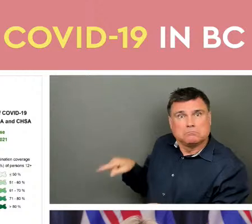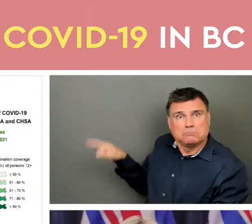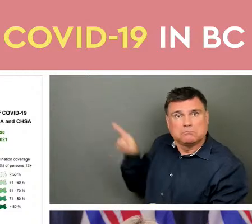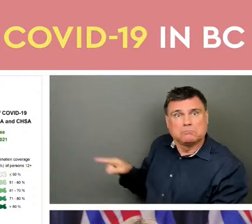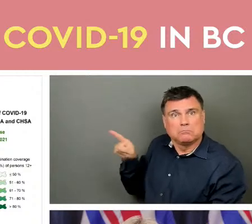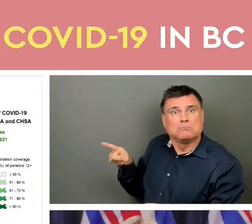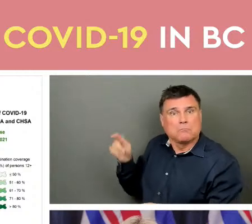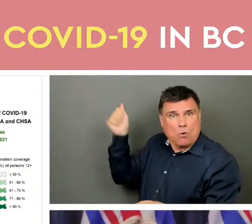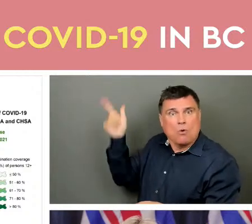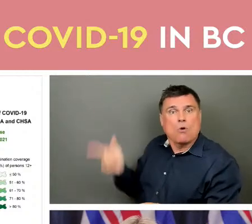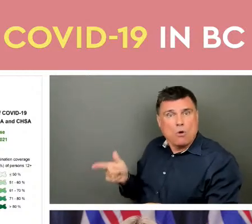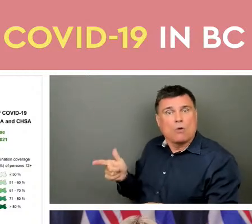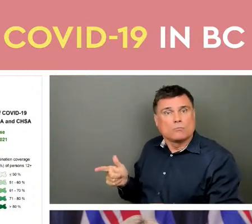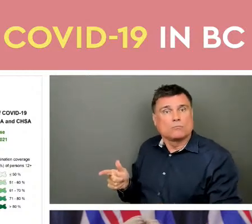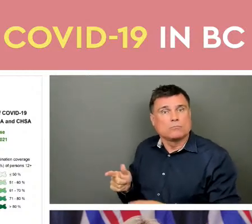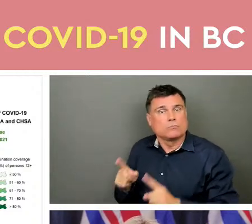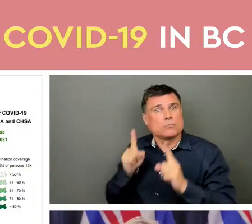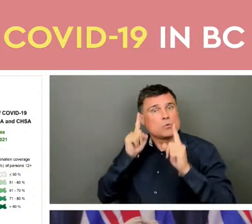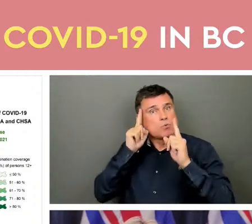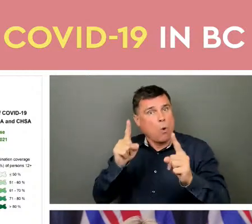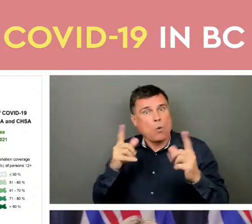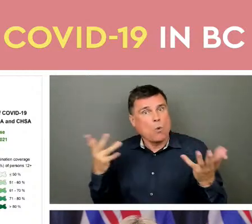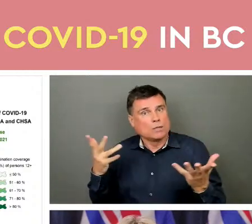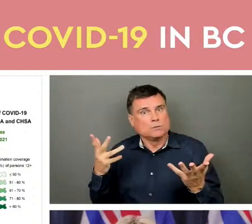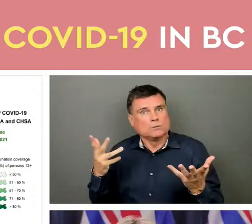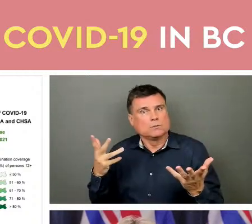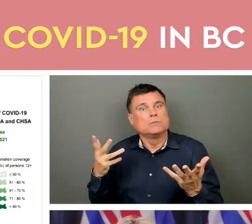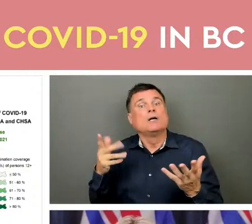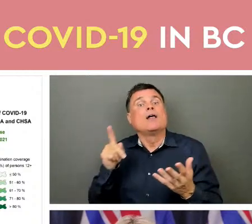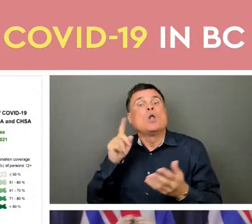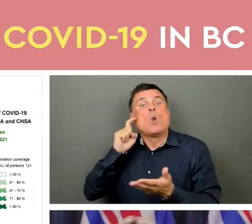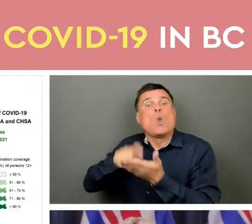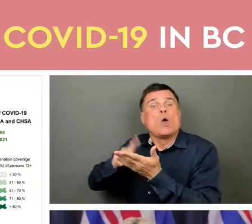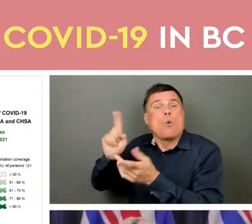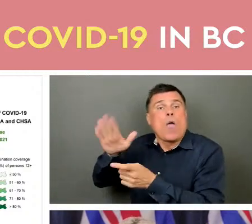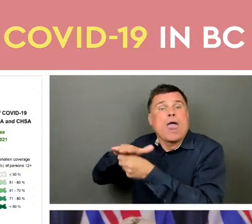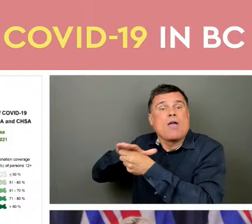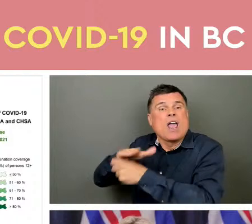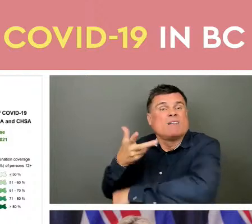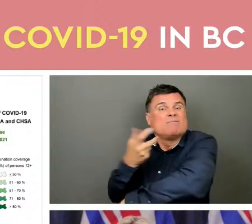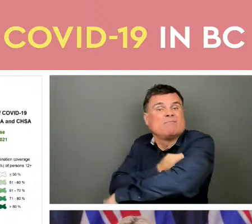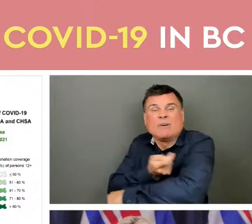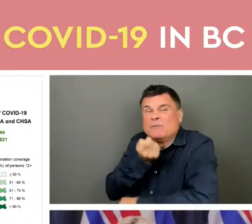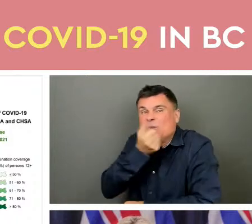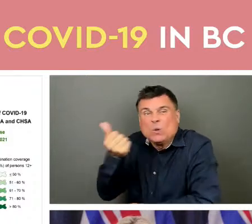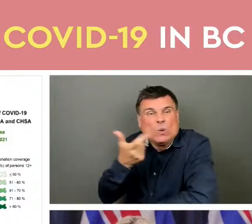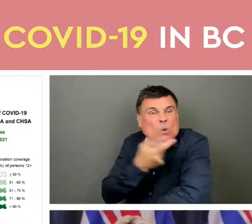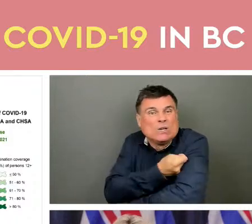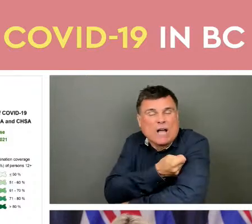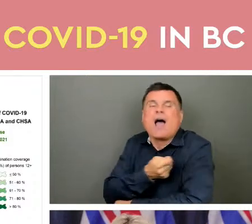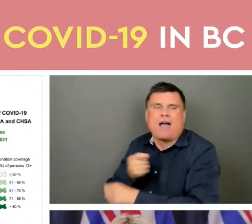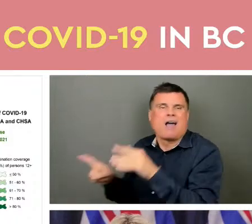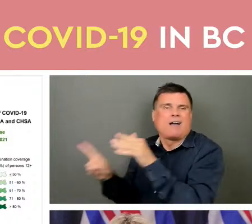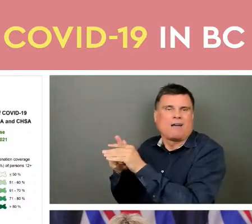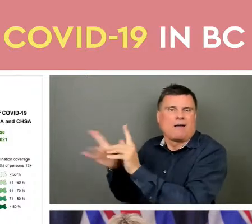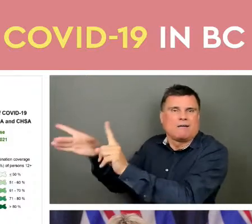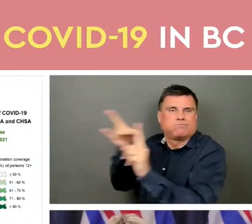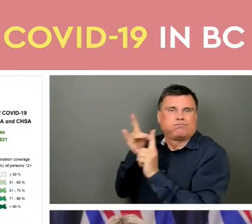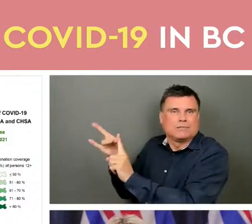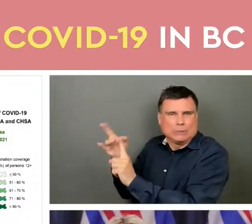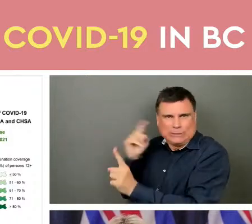that correspond to some of the areas where we're seeing right now the flare-ups and the numbers of cases go up. Some